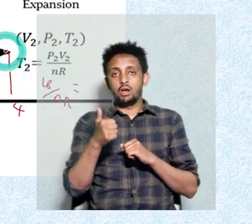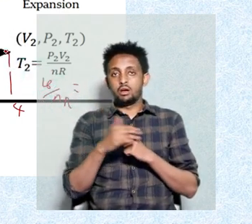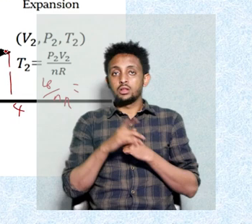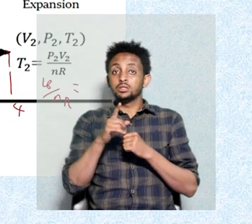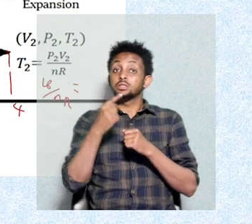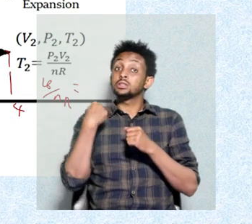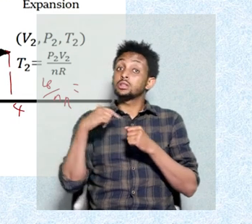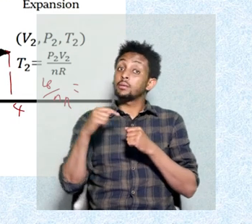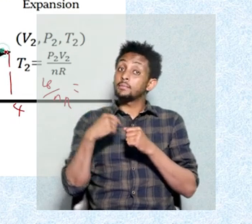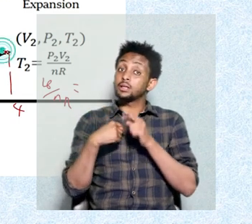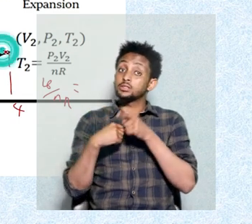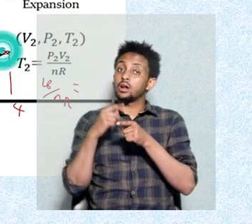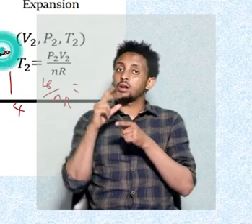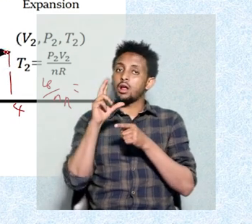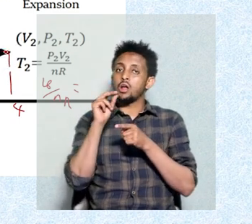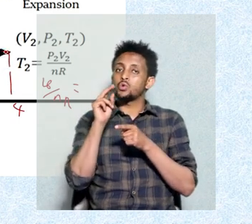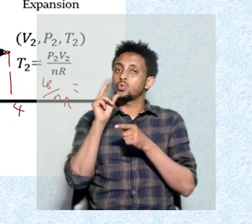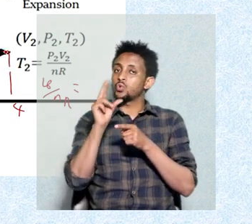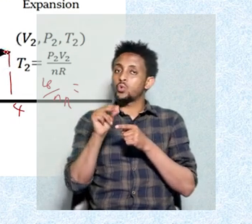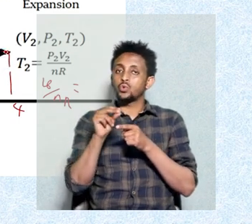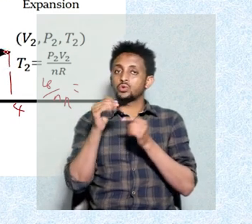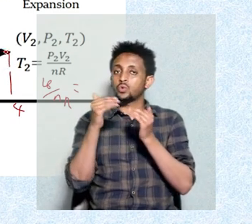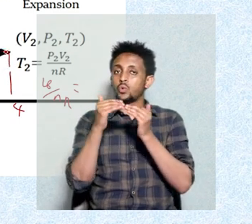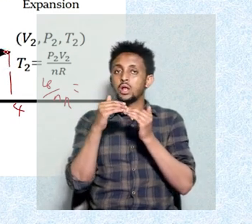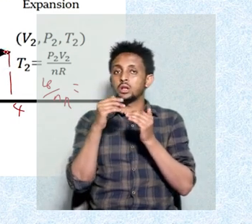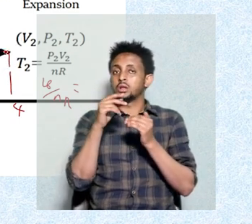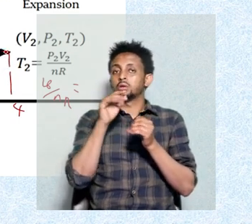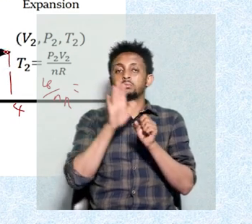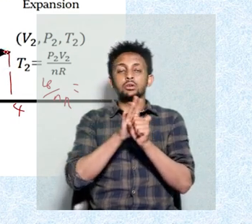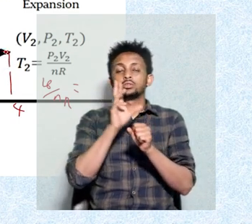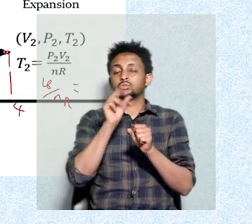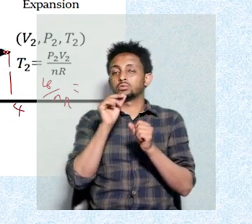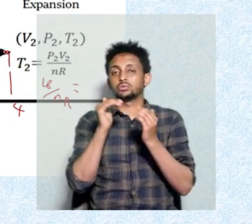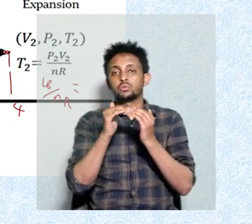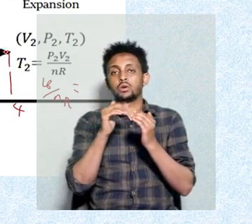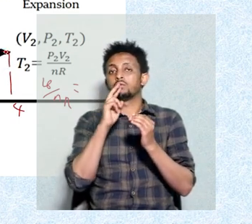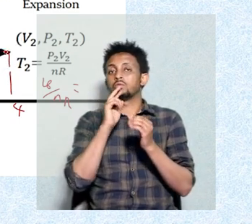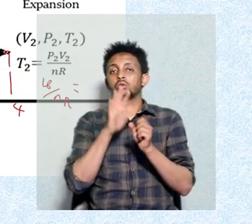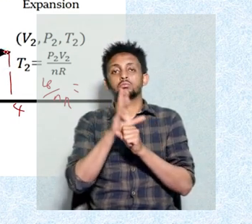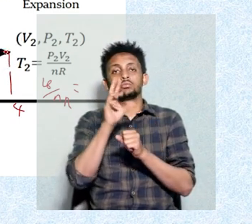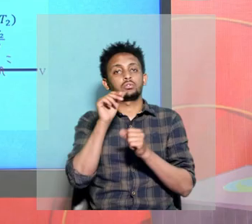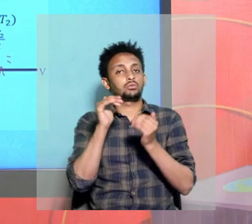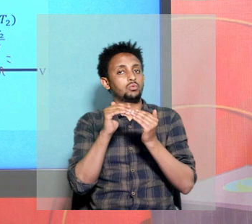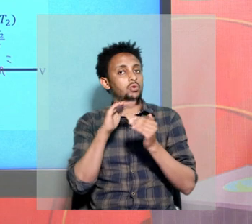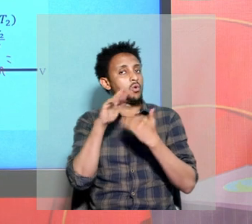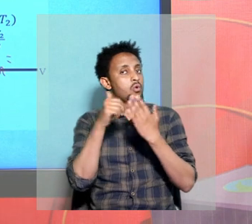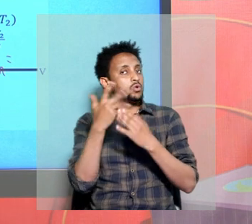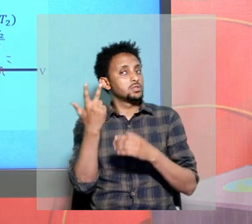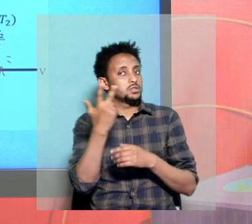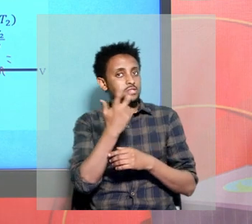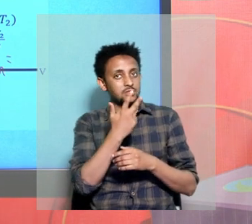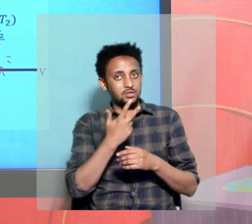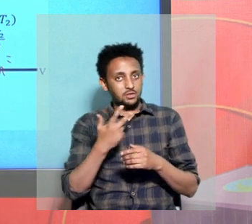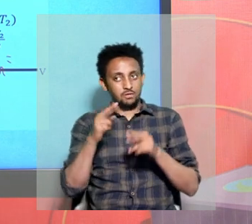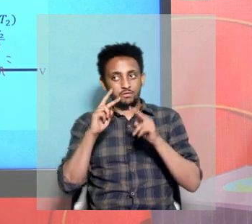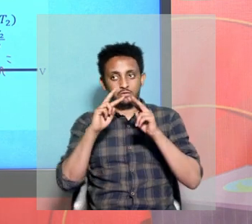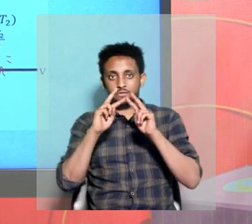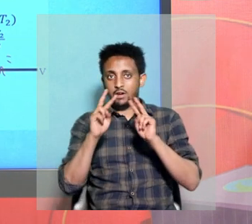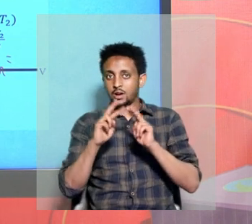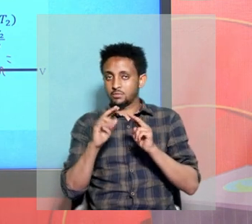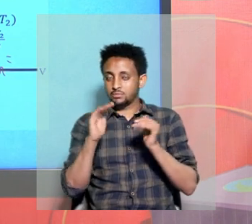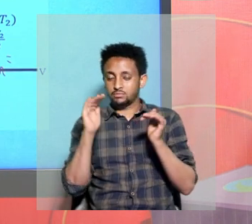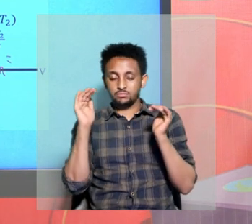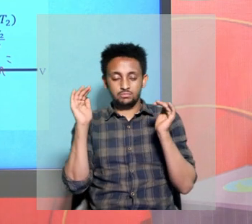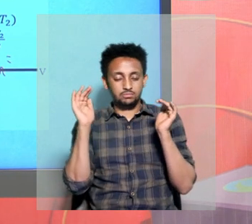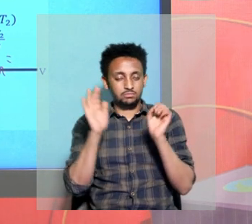point, the temperature are not equal, the pressure are not equal, as well as the volume are not equal. All the three variables change. And